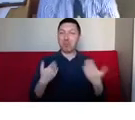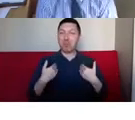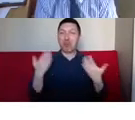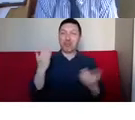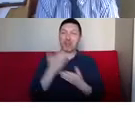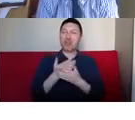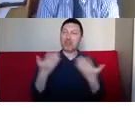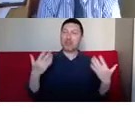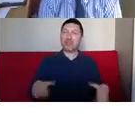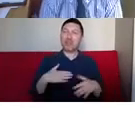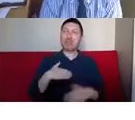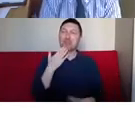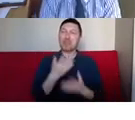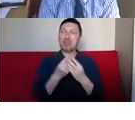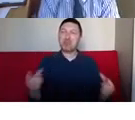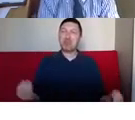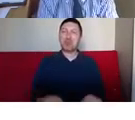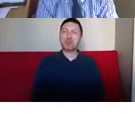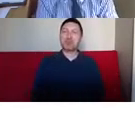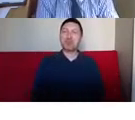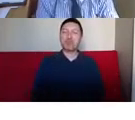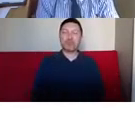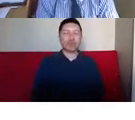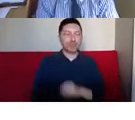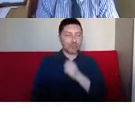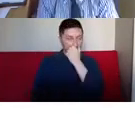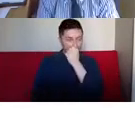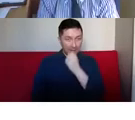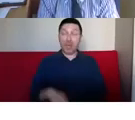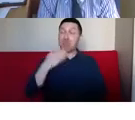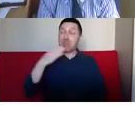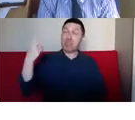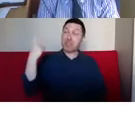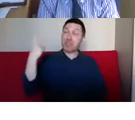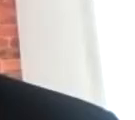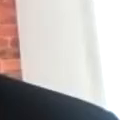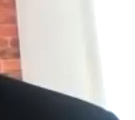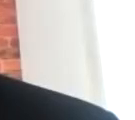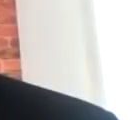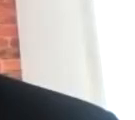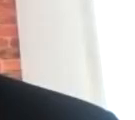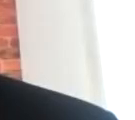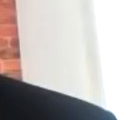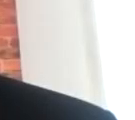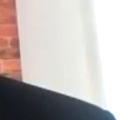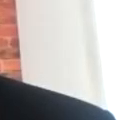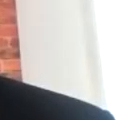to hear from you and to learn something new and something about supported employment.